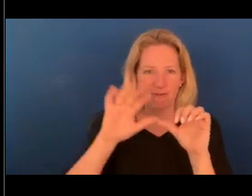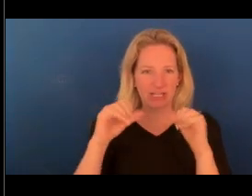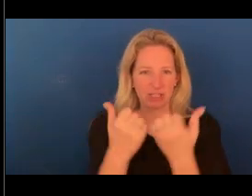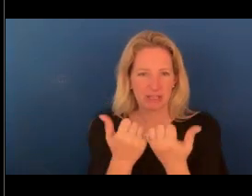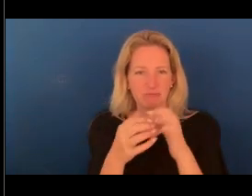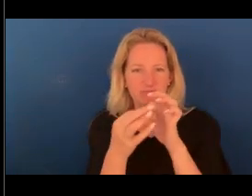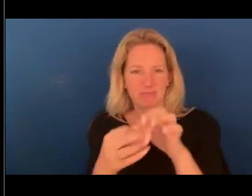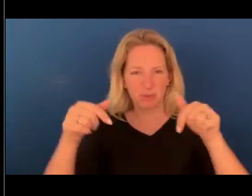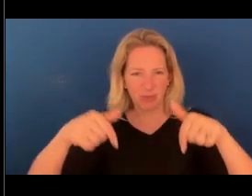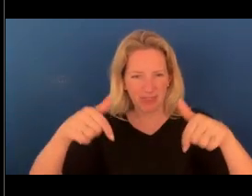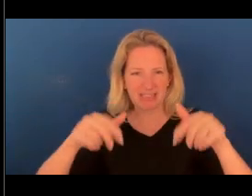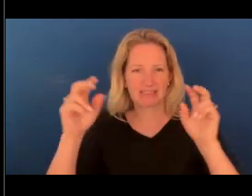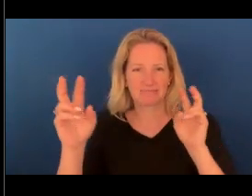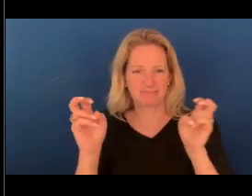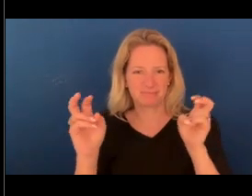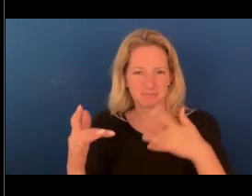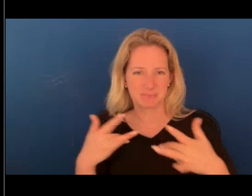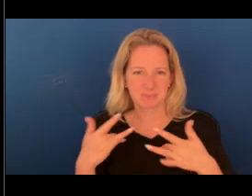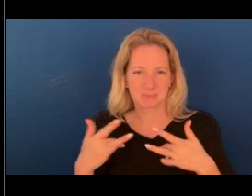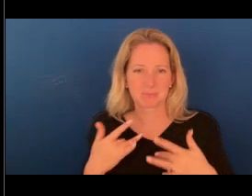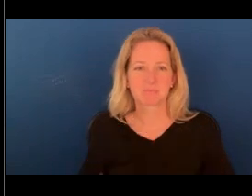issue. Next slide, please.